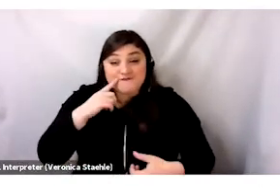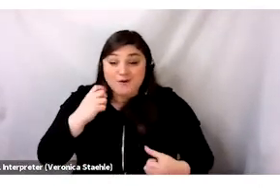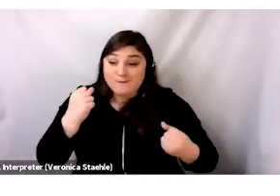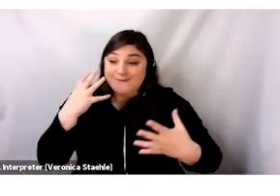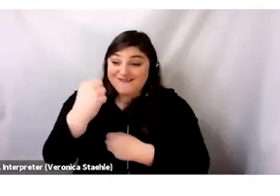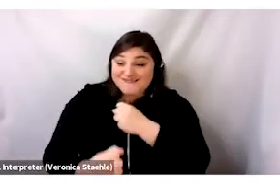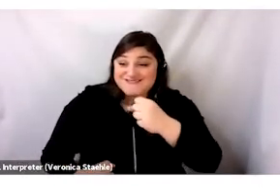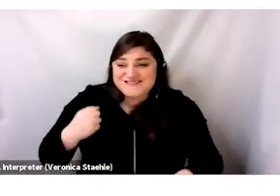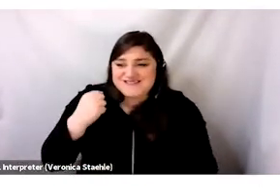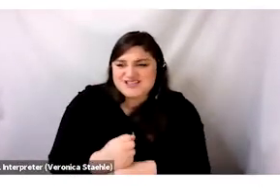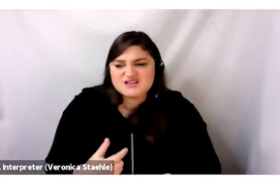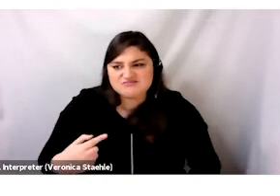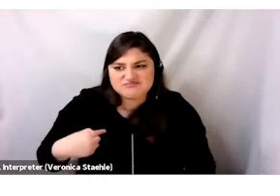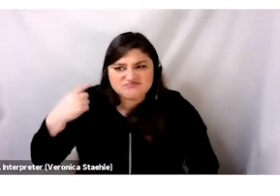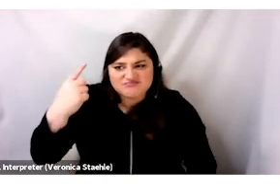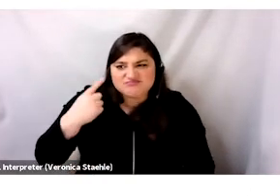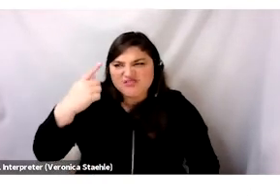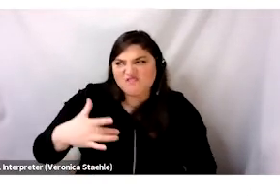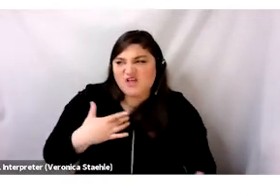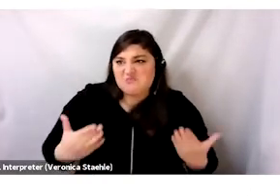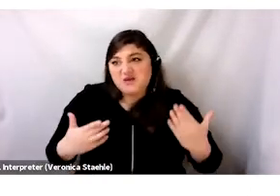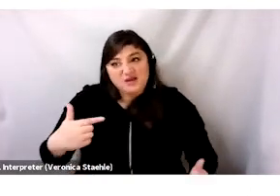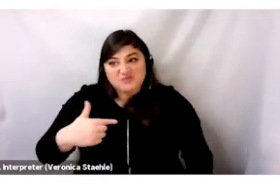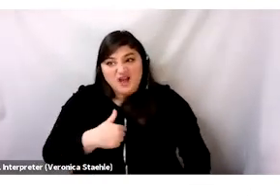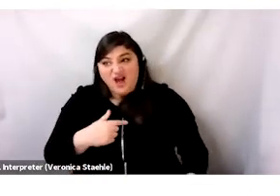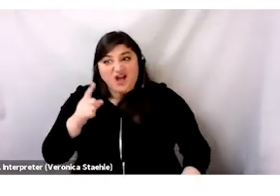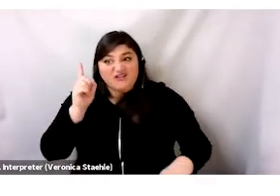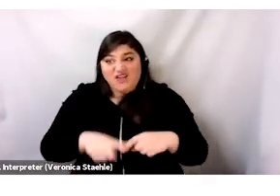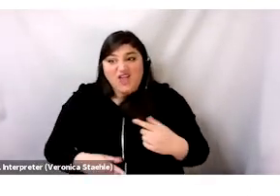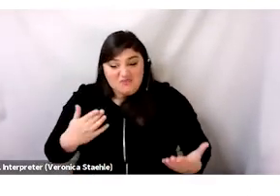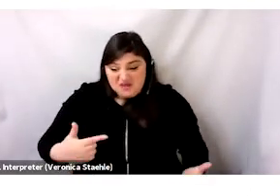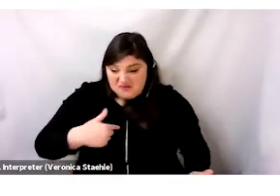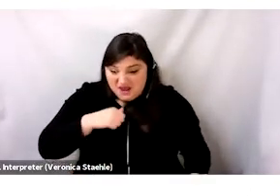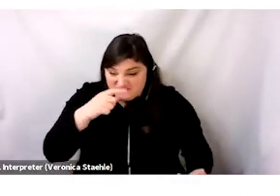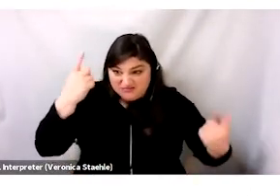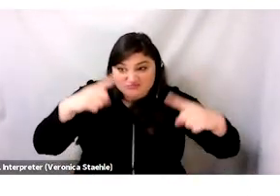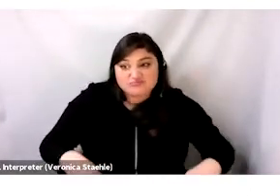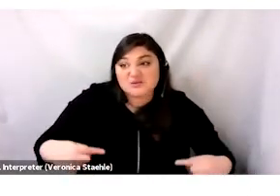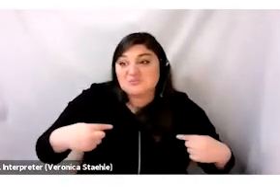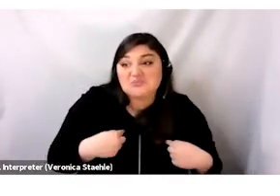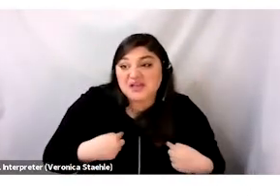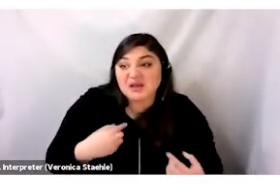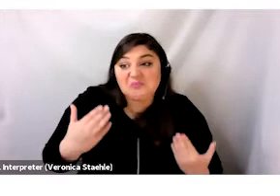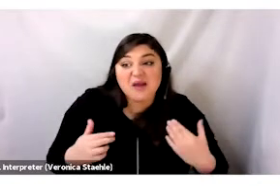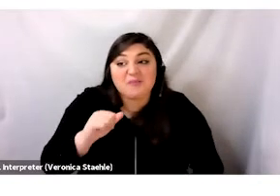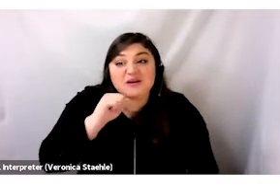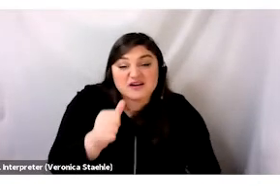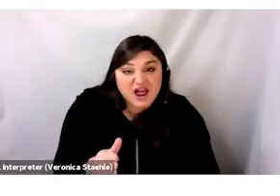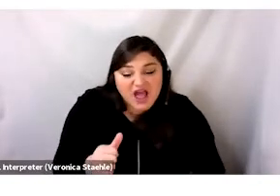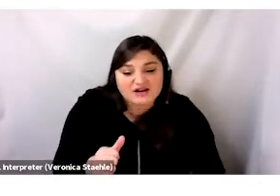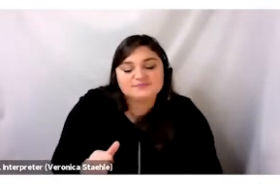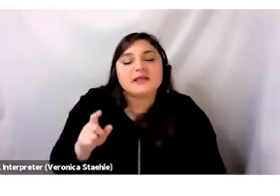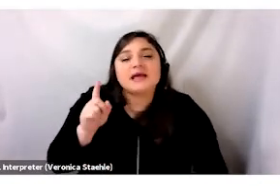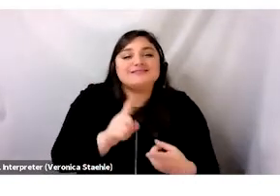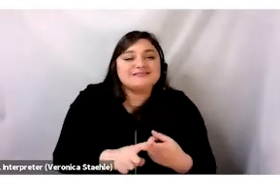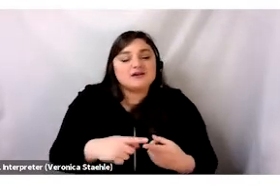that maybe I was just one of those people who couldn't do sitting meditation until I finally just reduced my